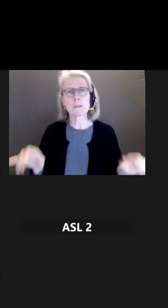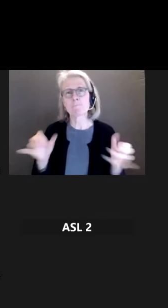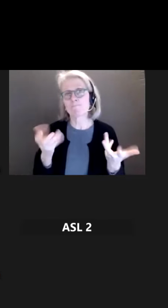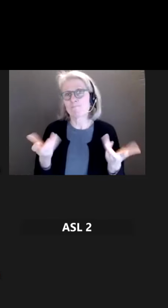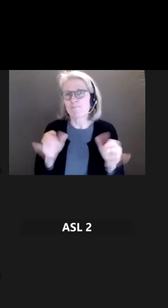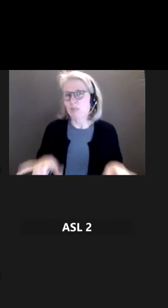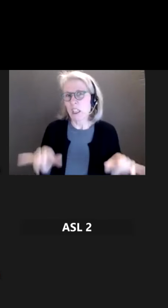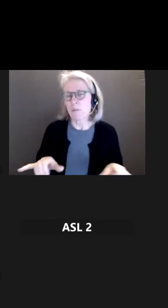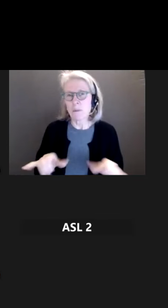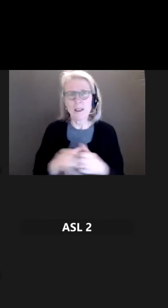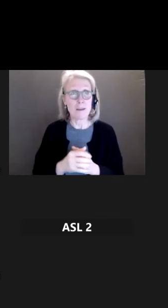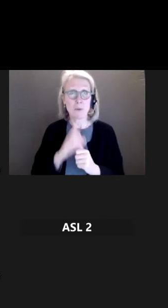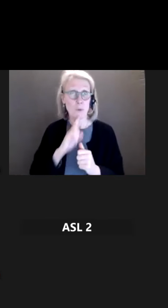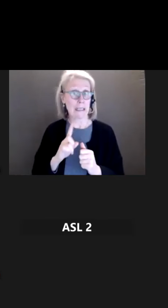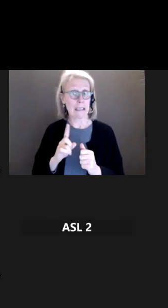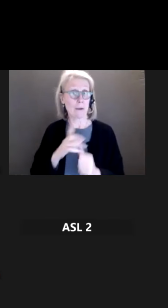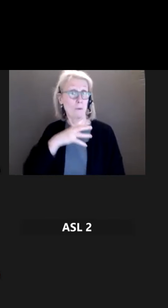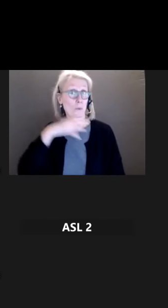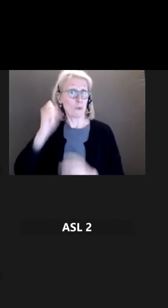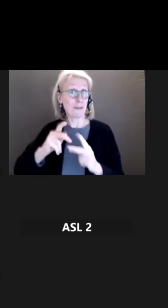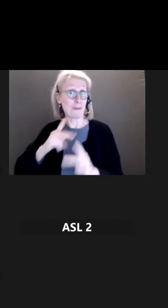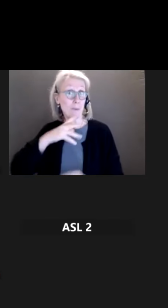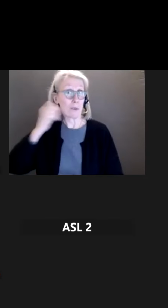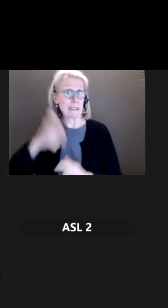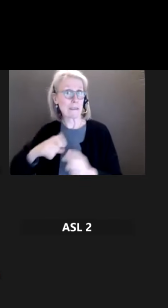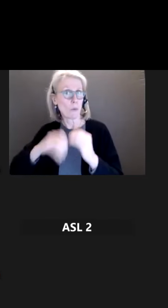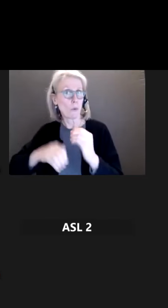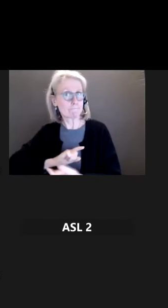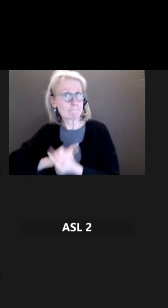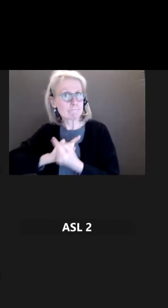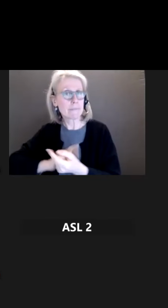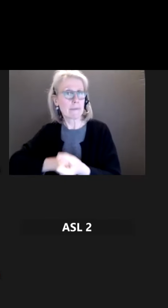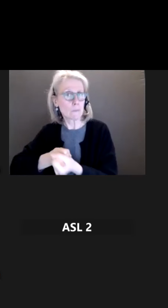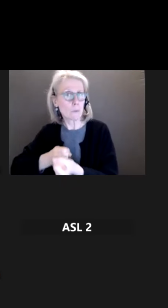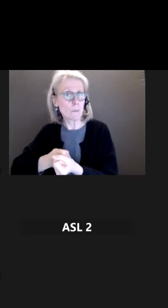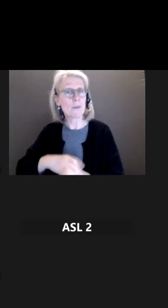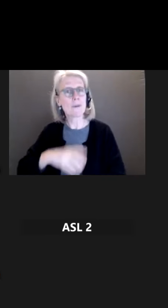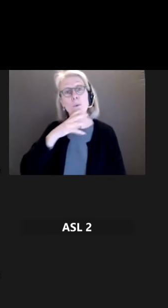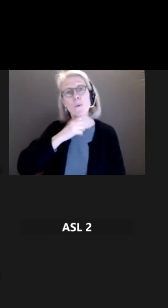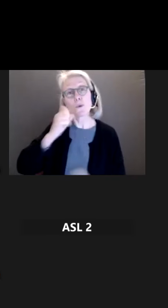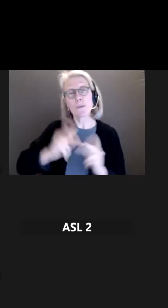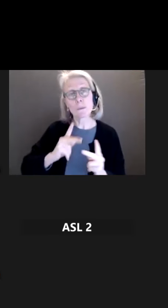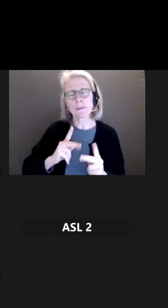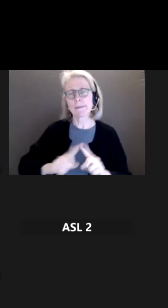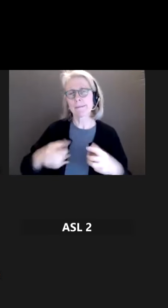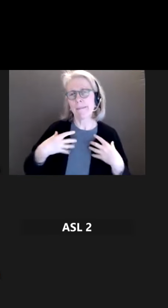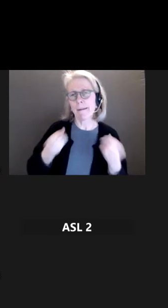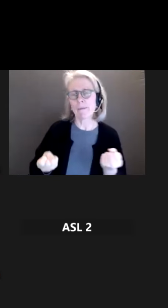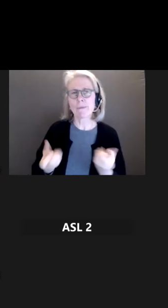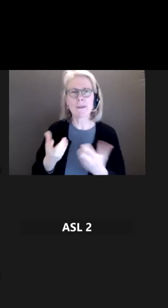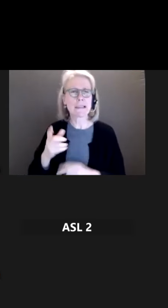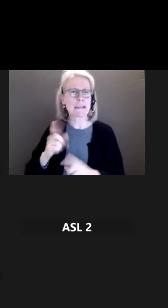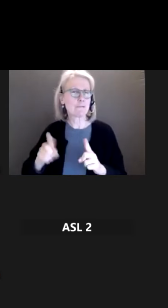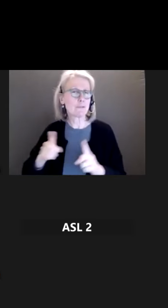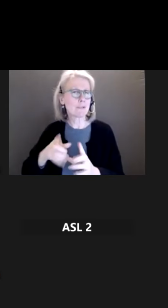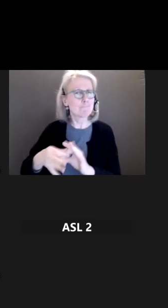up with the evolving needs of an aging population. So older adults have very different health and social care needs than younger